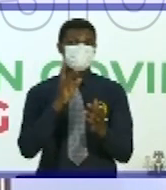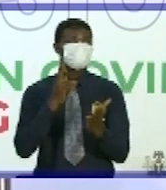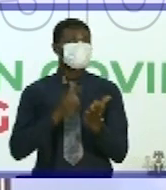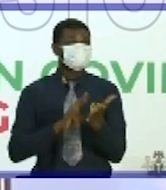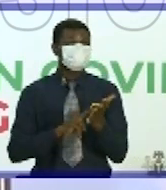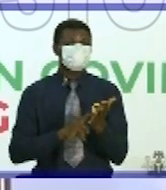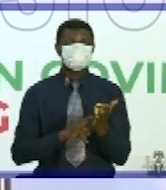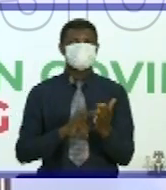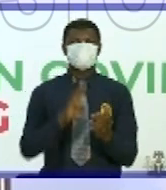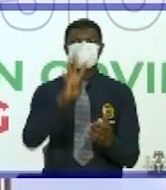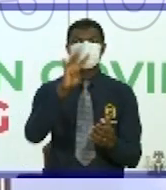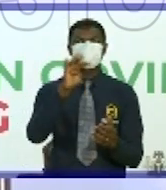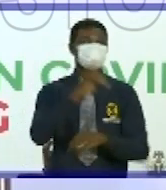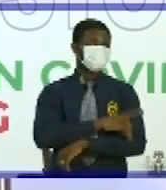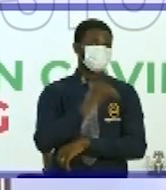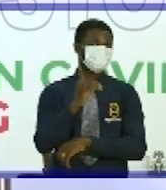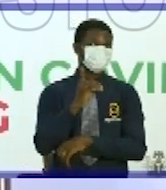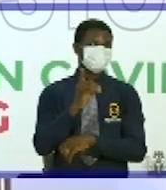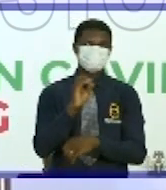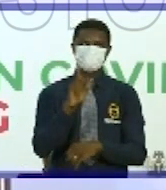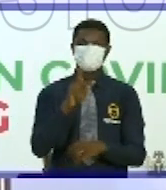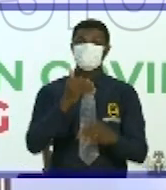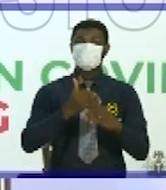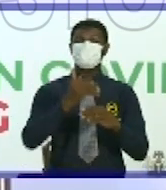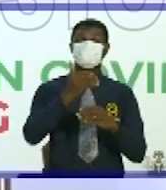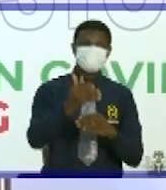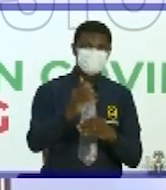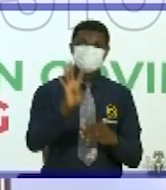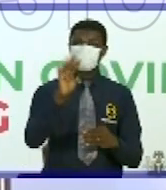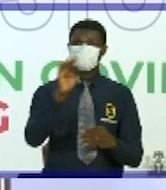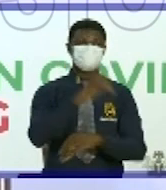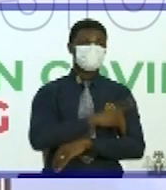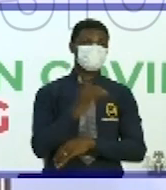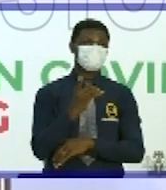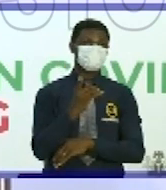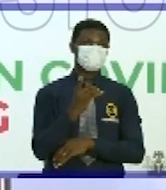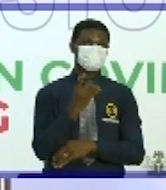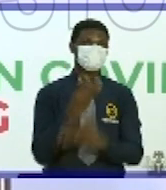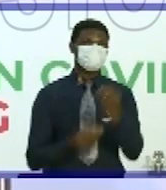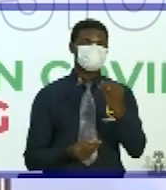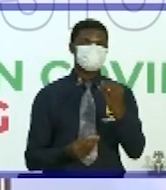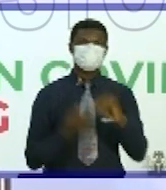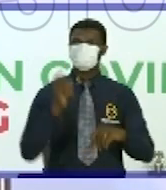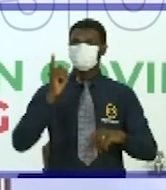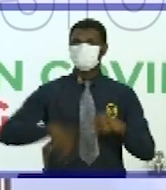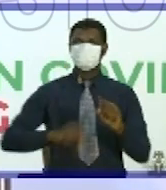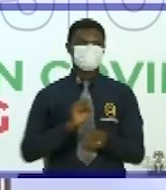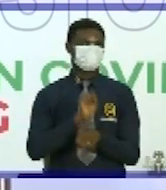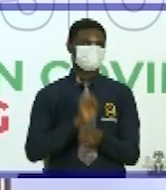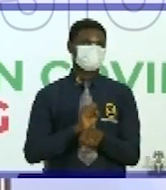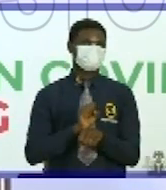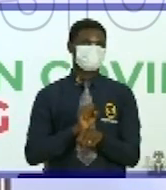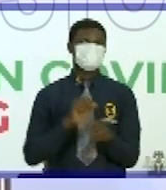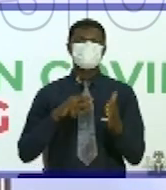14 days from the day of sample collection. Please, let's note it. Not the day you receive the